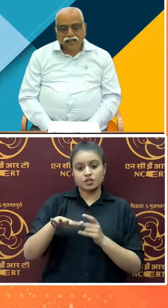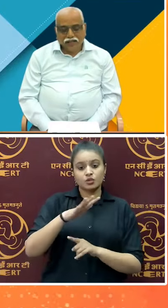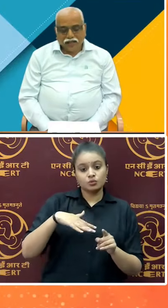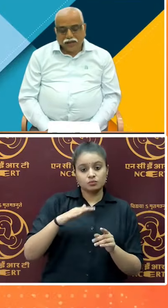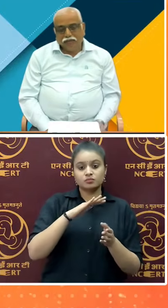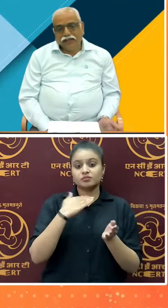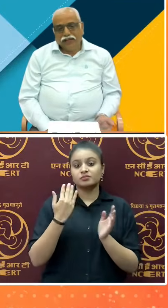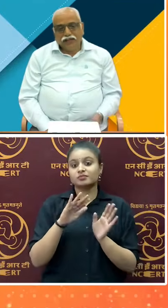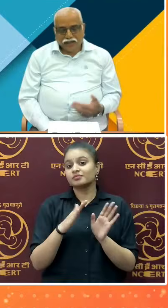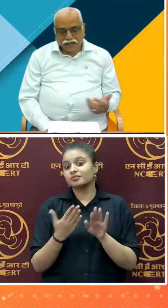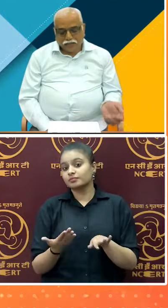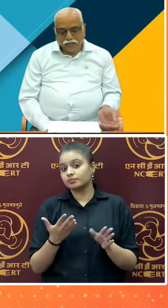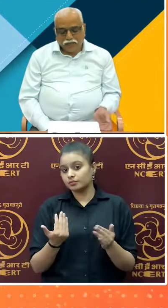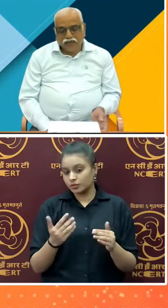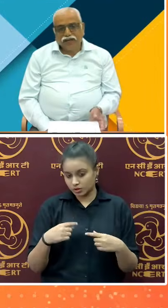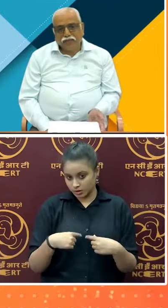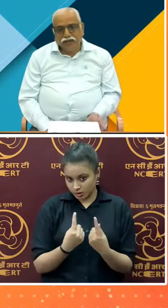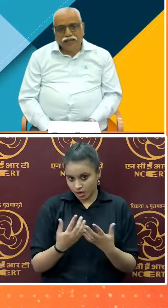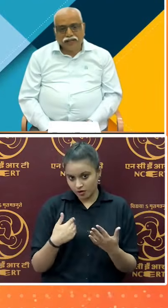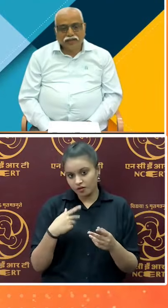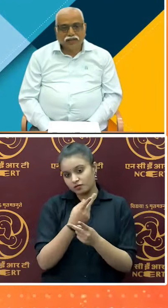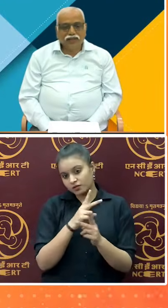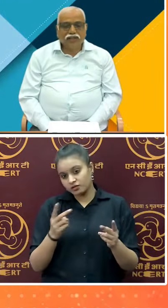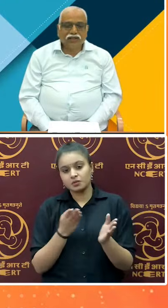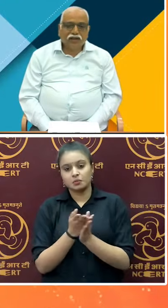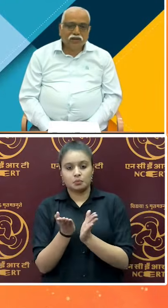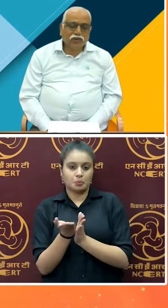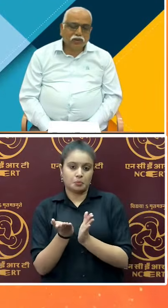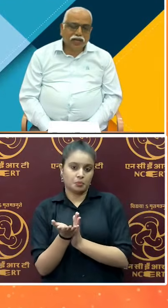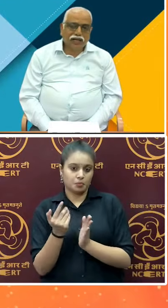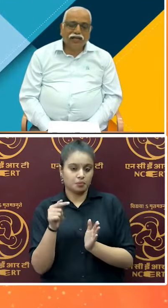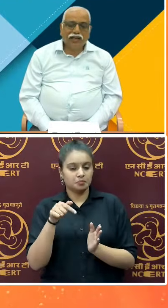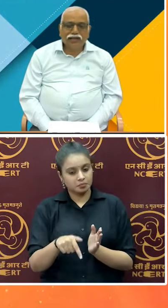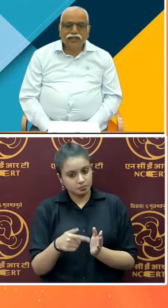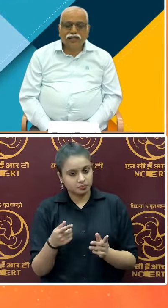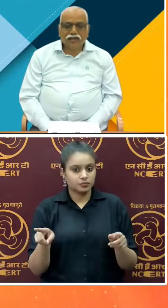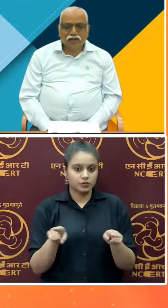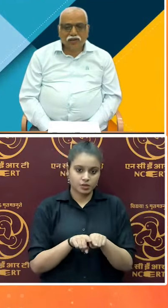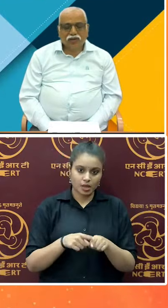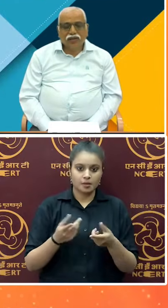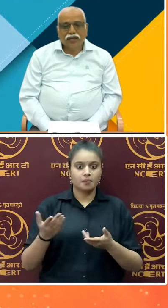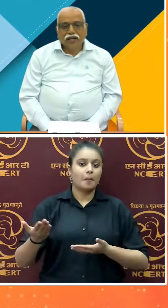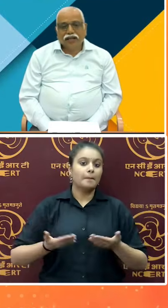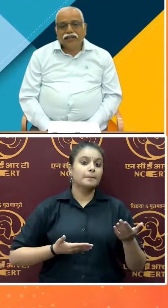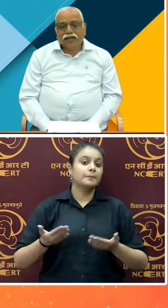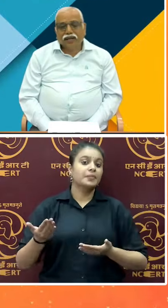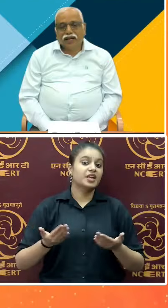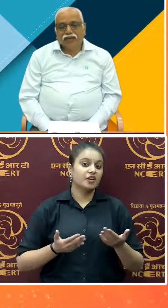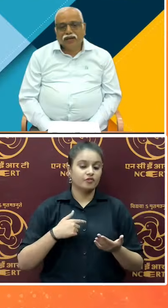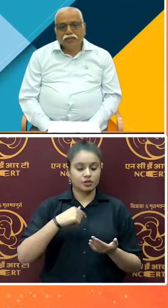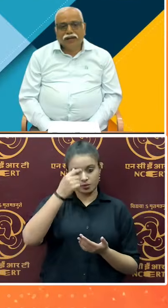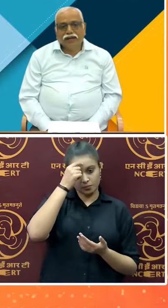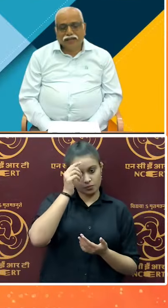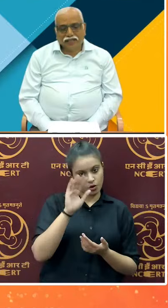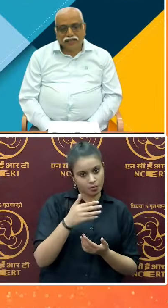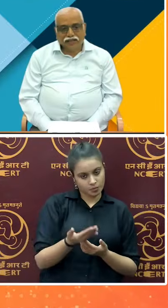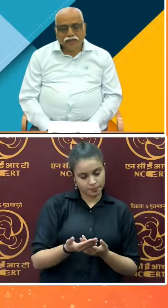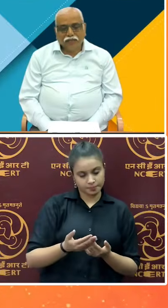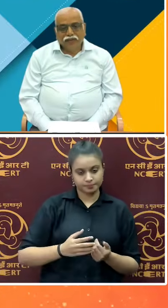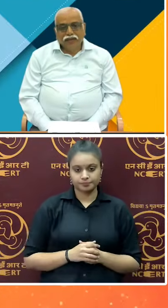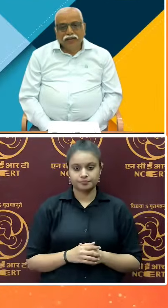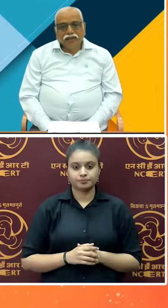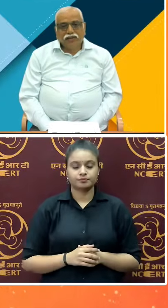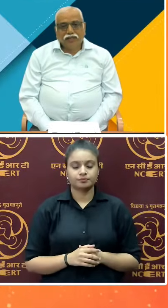cases by the different medias. So this is also, suicidal tendency is also another kind of a mental